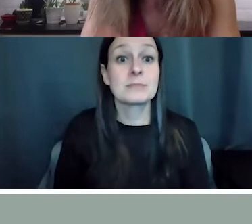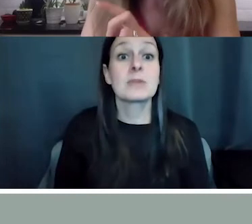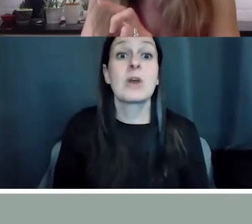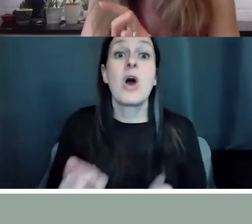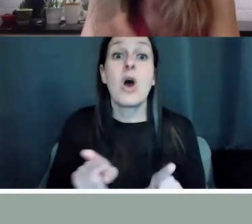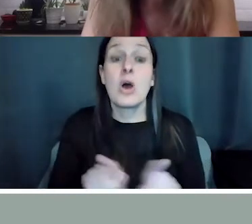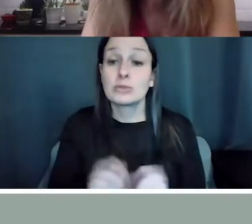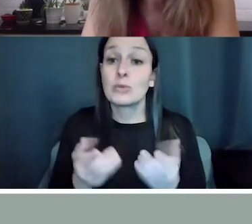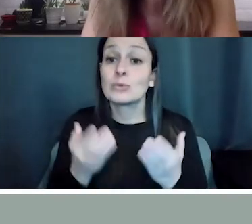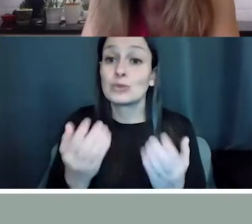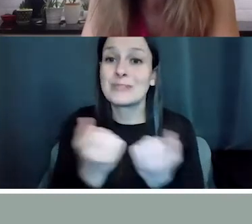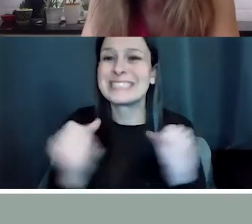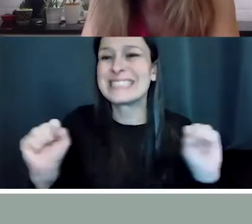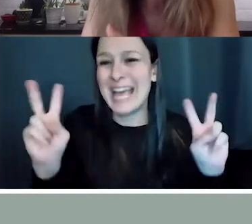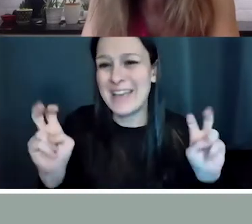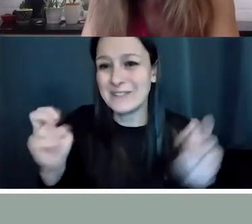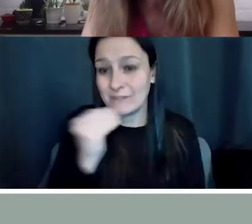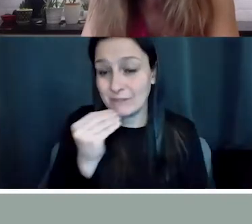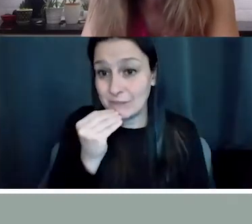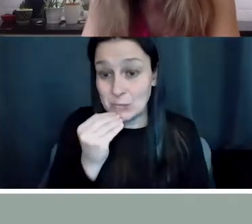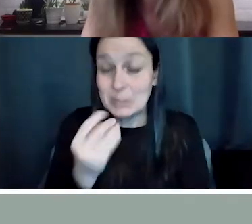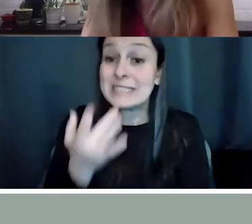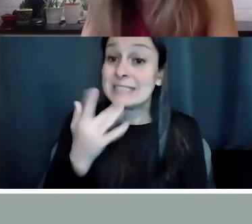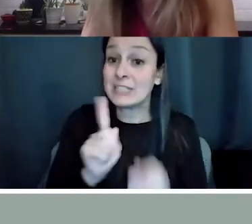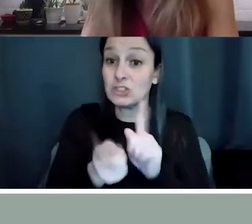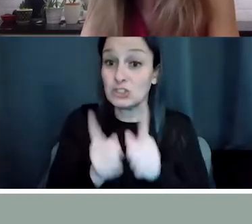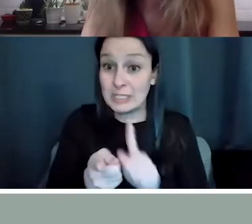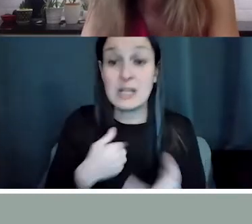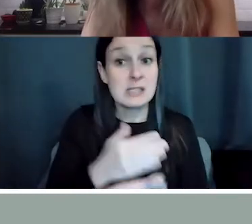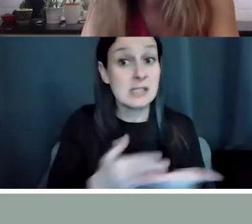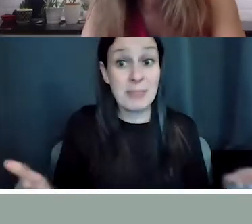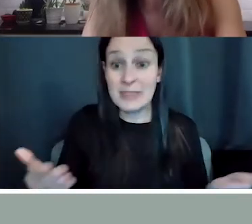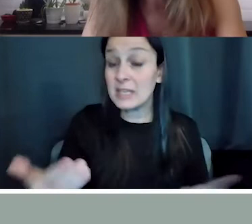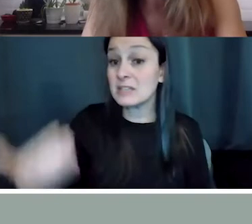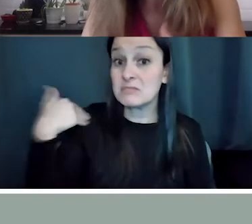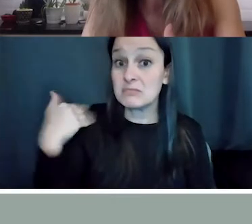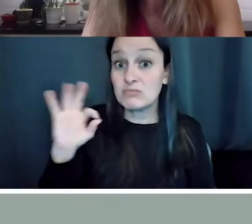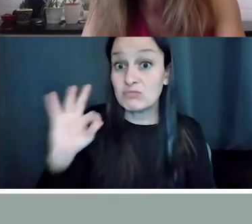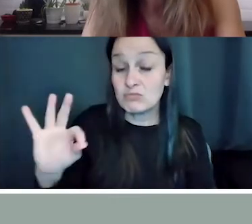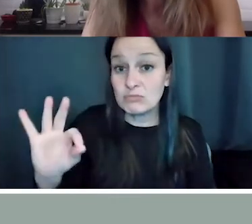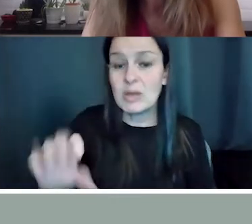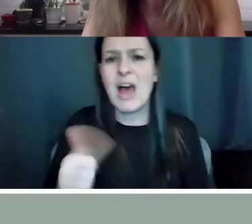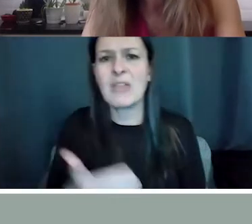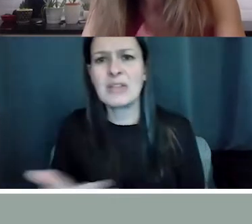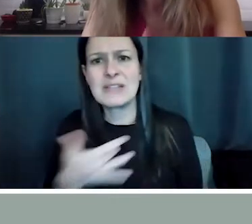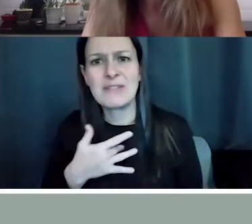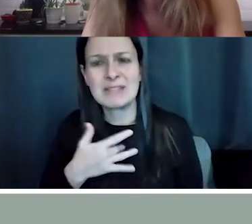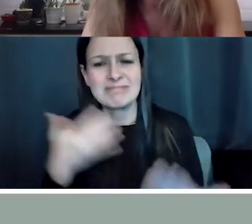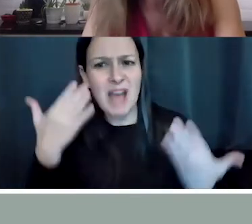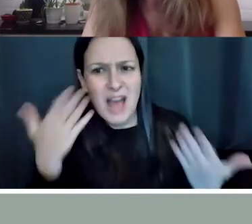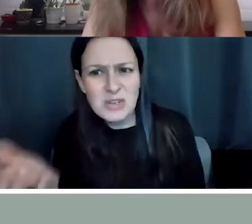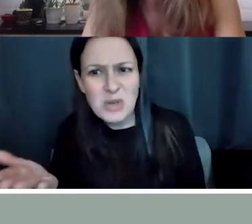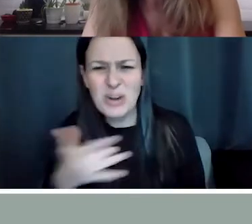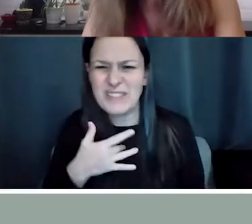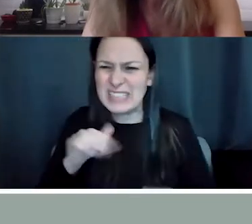treatment, your tastes change. And so some things work great. Other things feel unknown and kind of